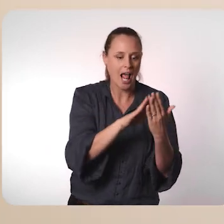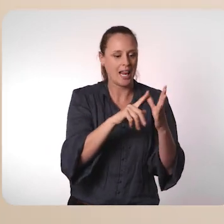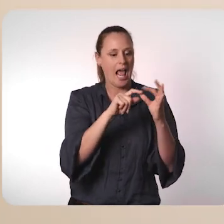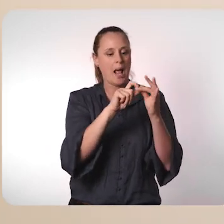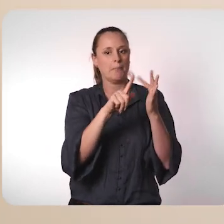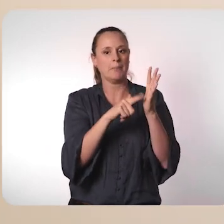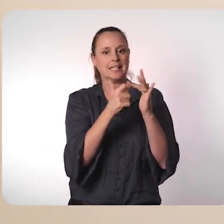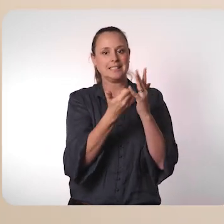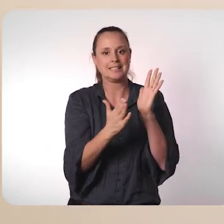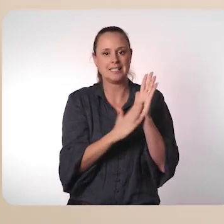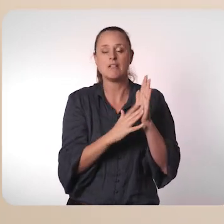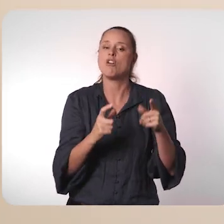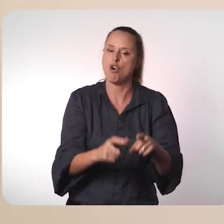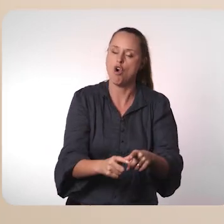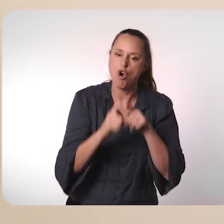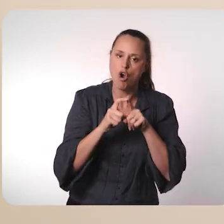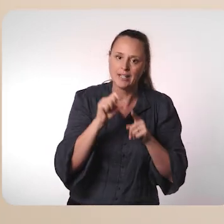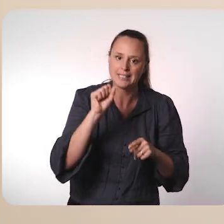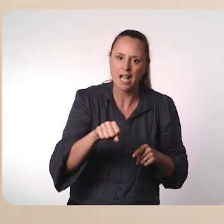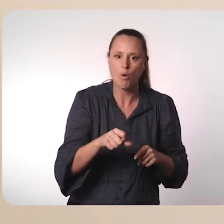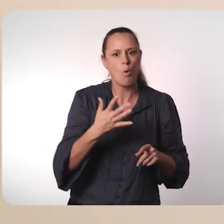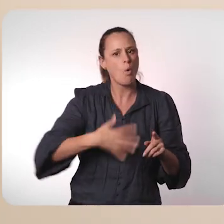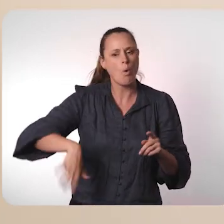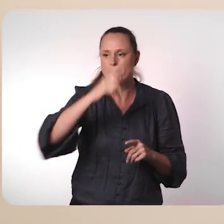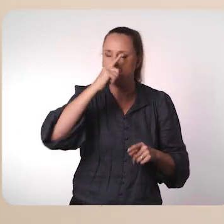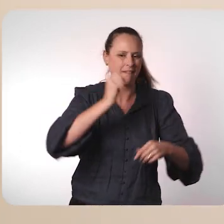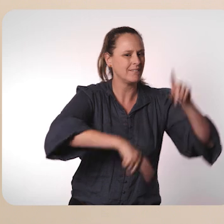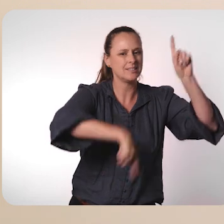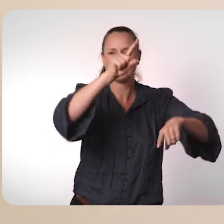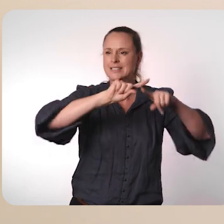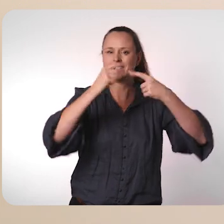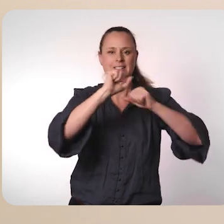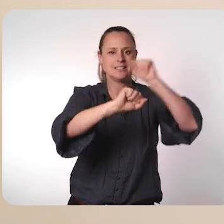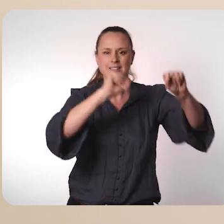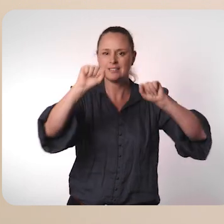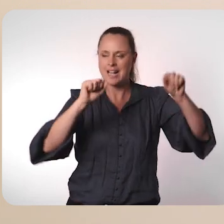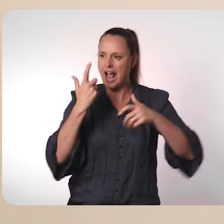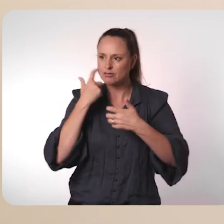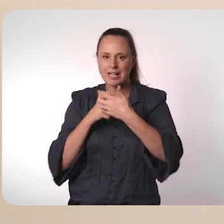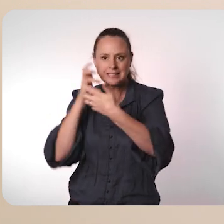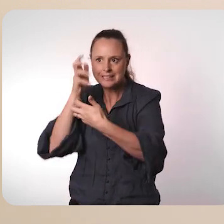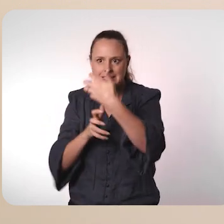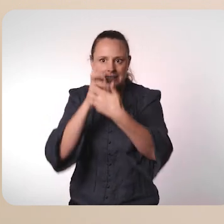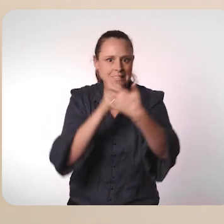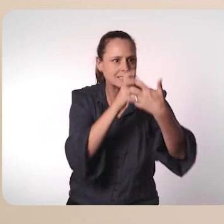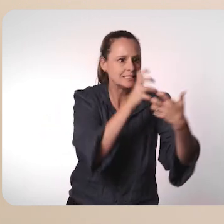come in all shapes and sizes with varying abilities, and how we can better accommodate, especially